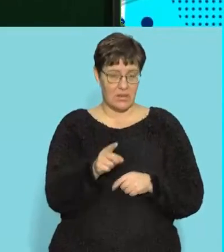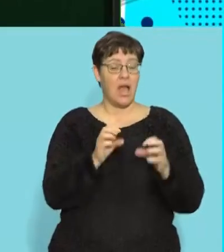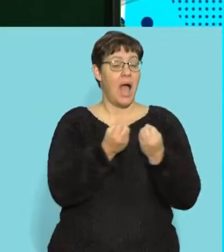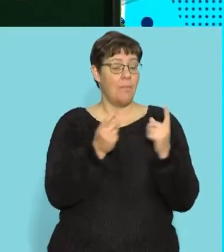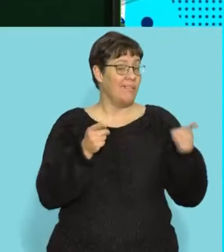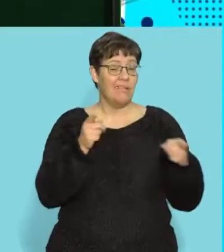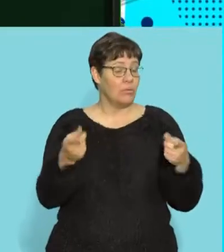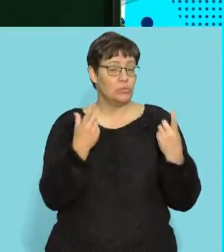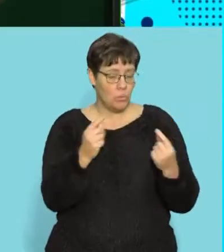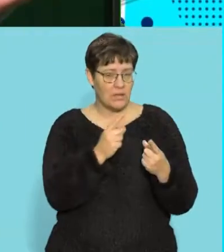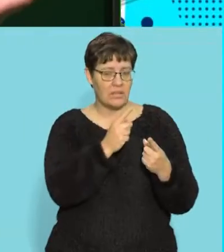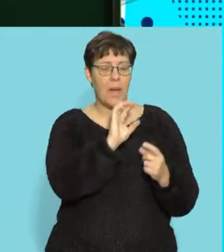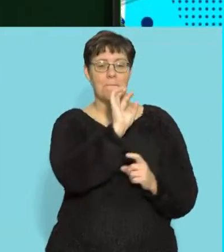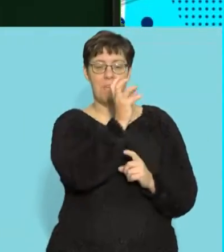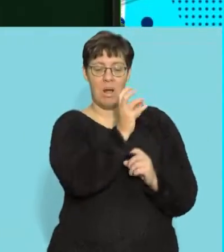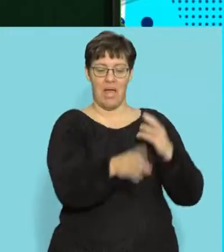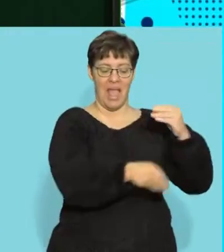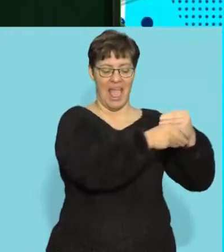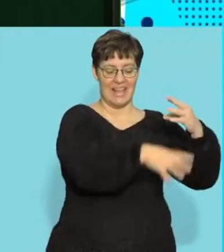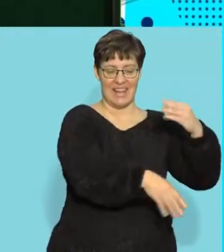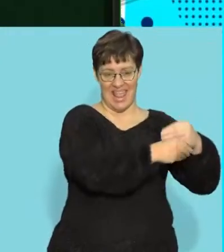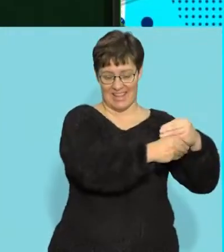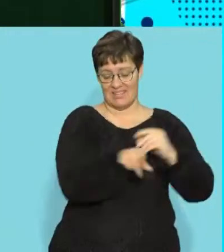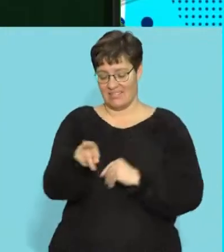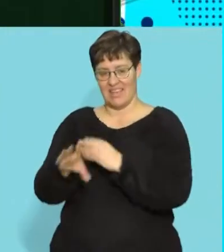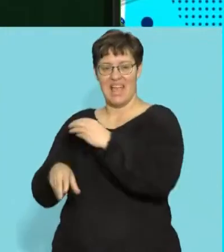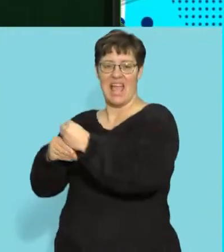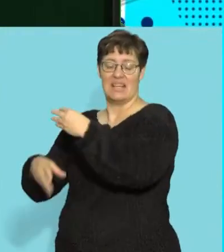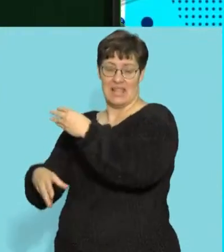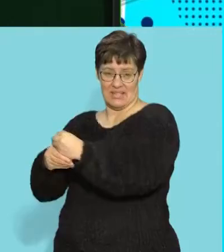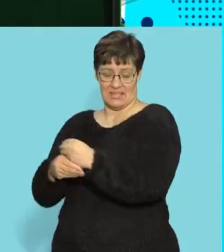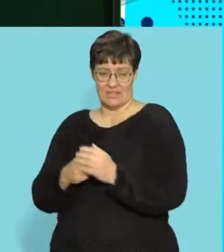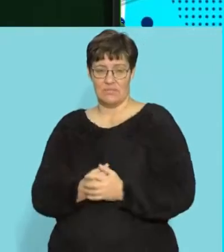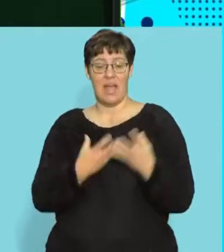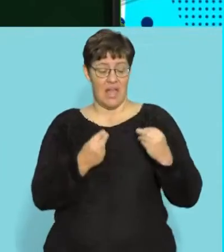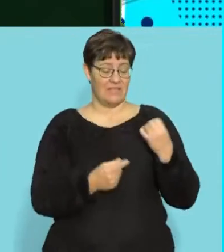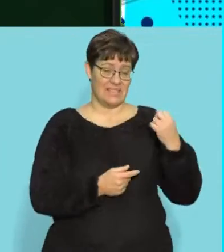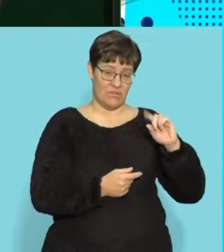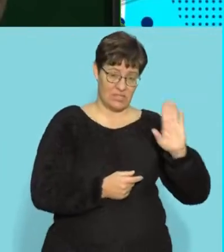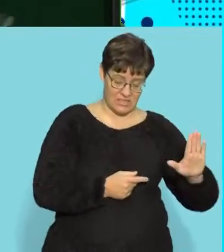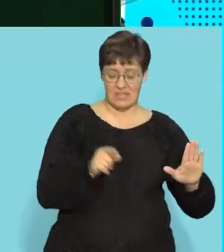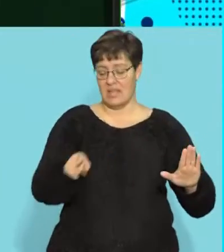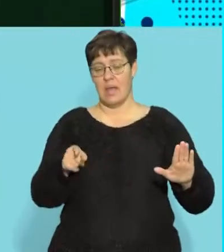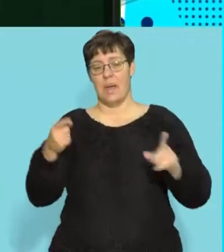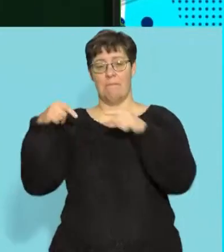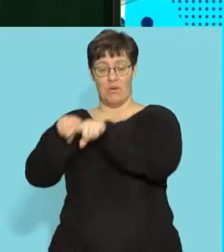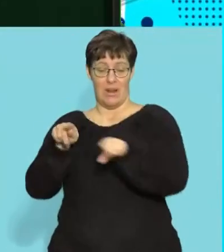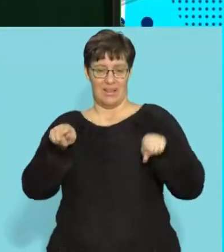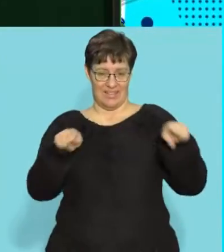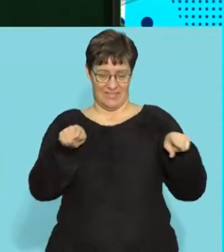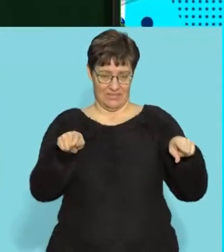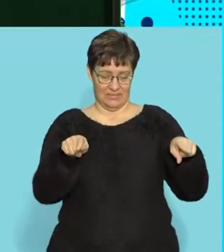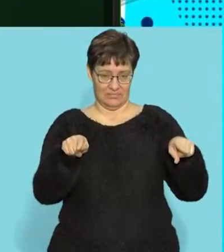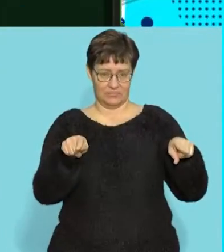were changing the number of light bulbs, but there were two aspects to our investigation. We had a series as well as a parallel.